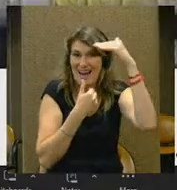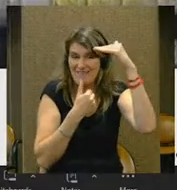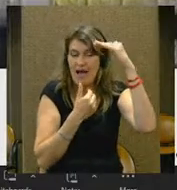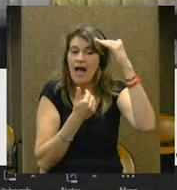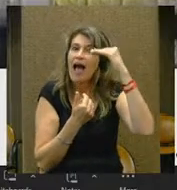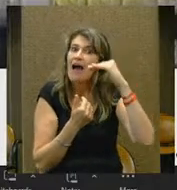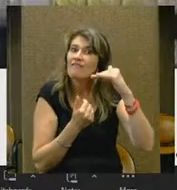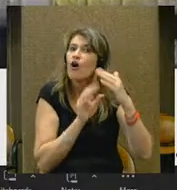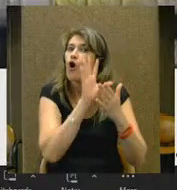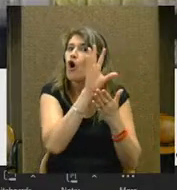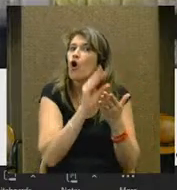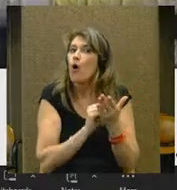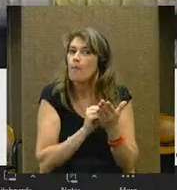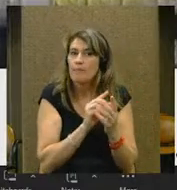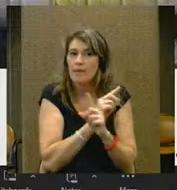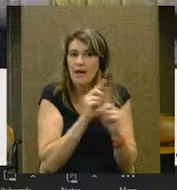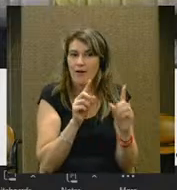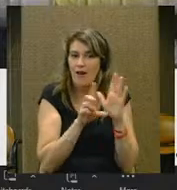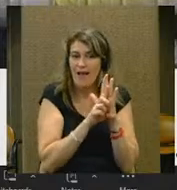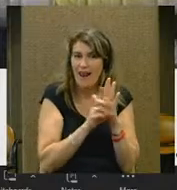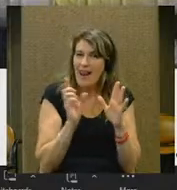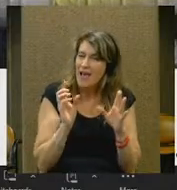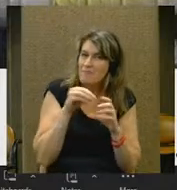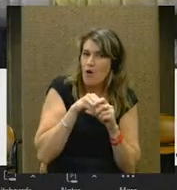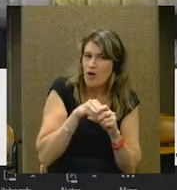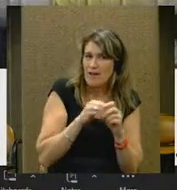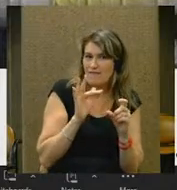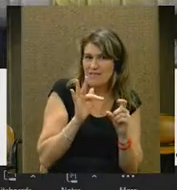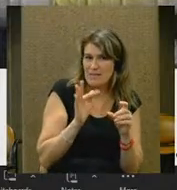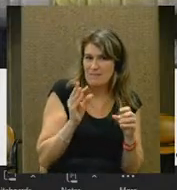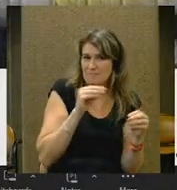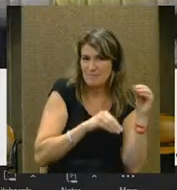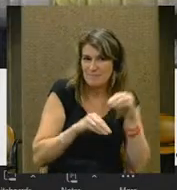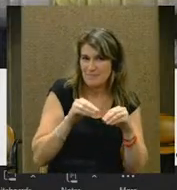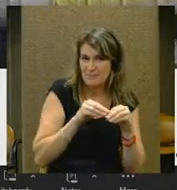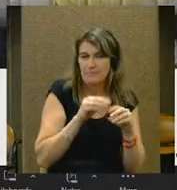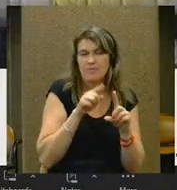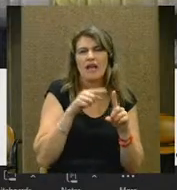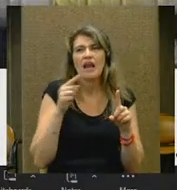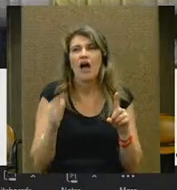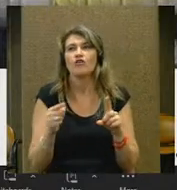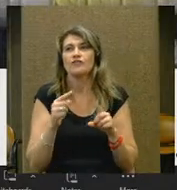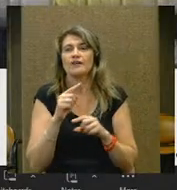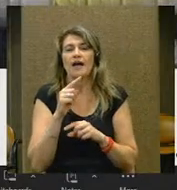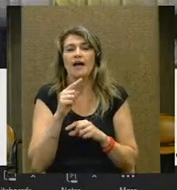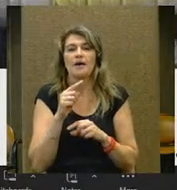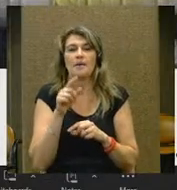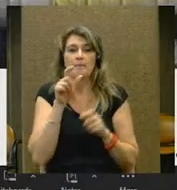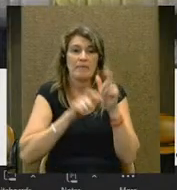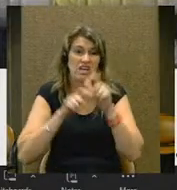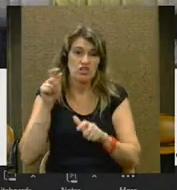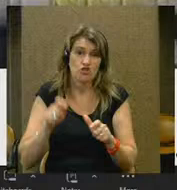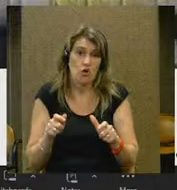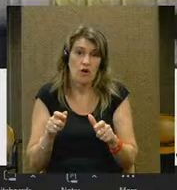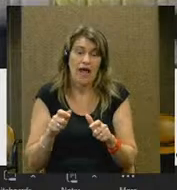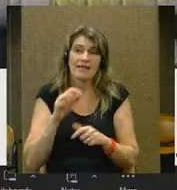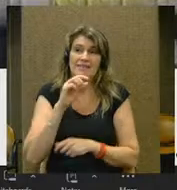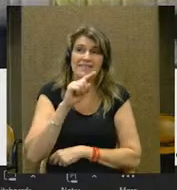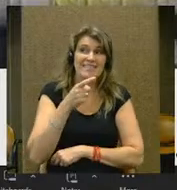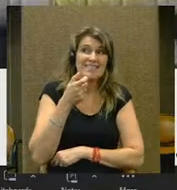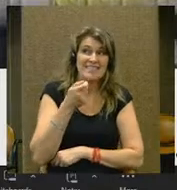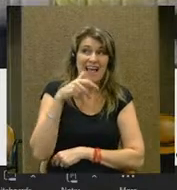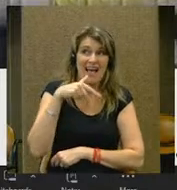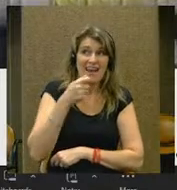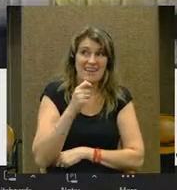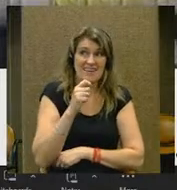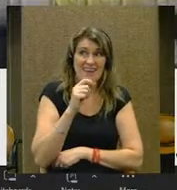it. And then we're also seeing people for Xanax, people who think they're using Xanax pills. And the one on the left, the white